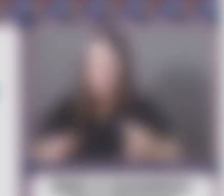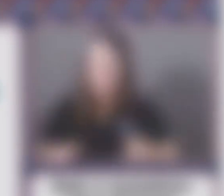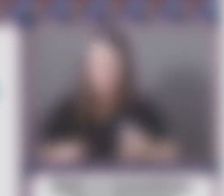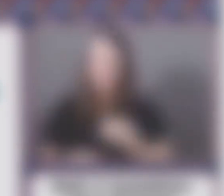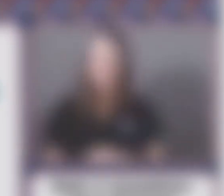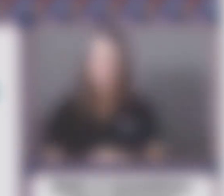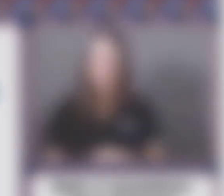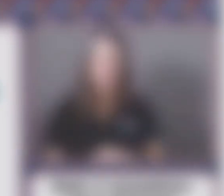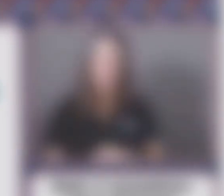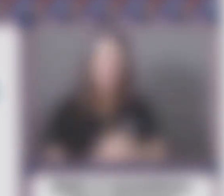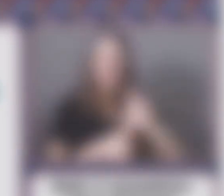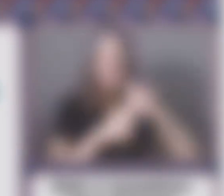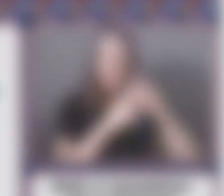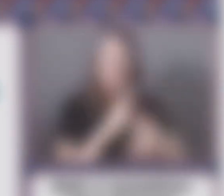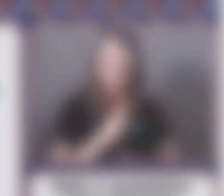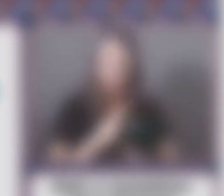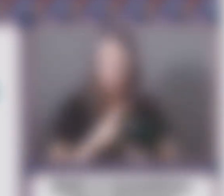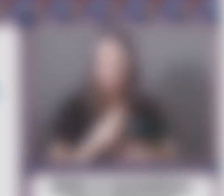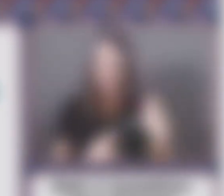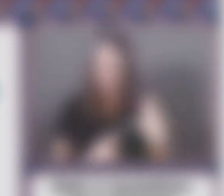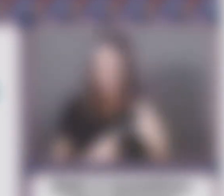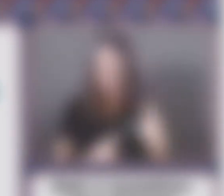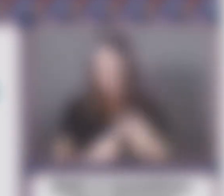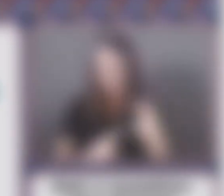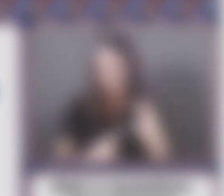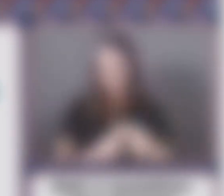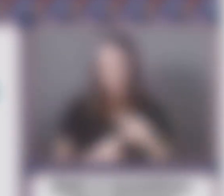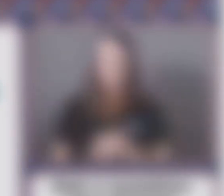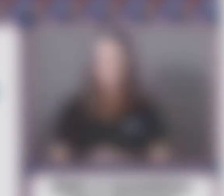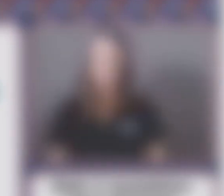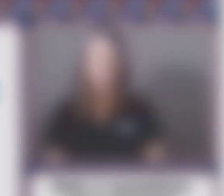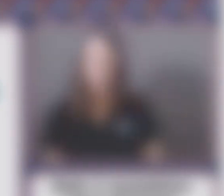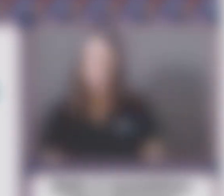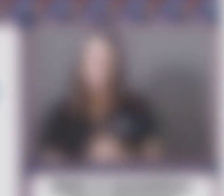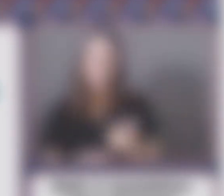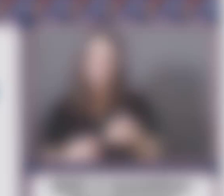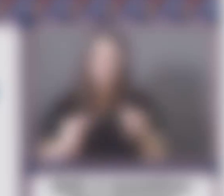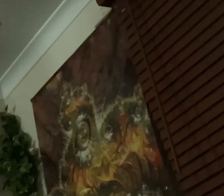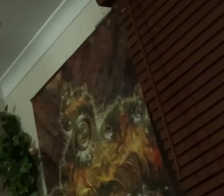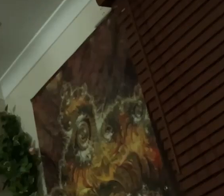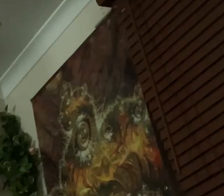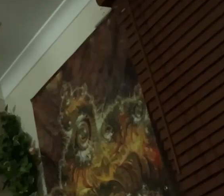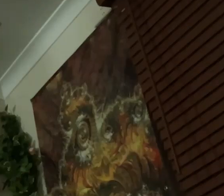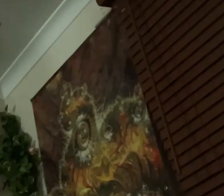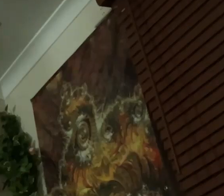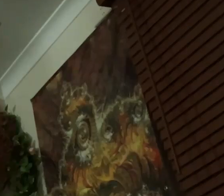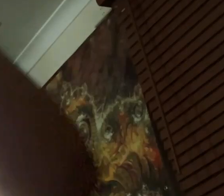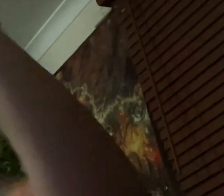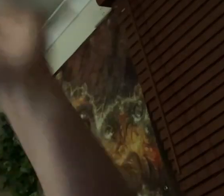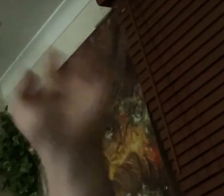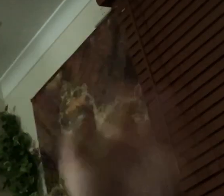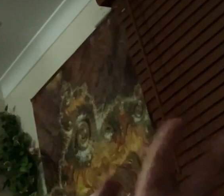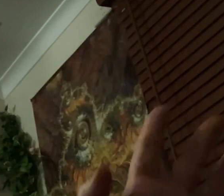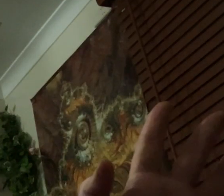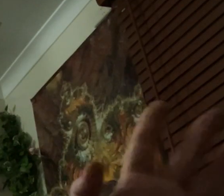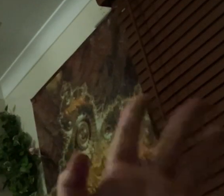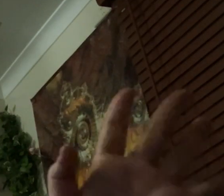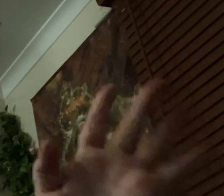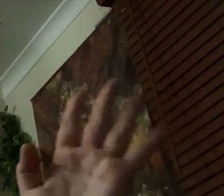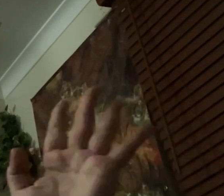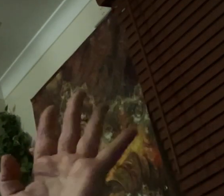plan, determining what participants can and cannot spend their NDIS funding on. Okay.